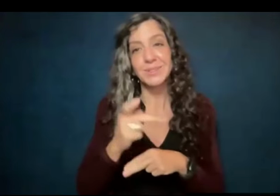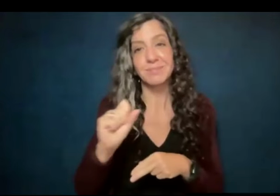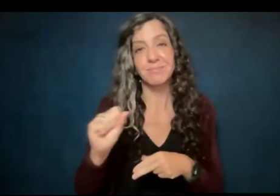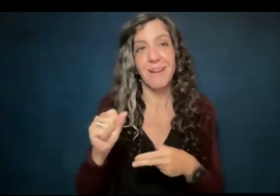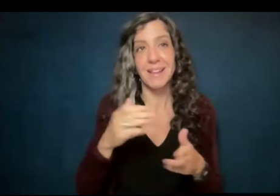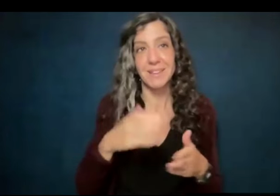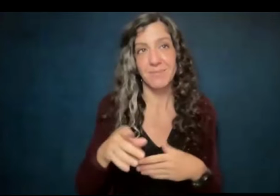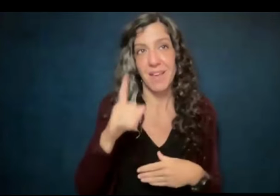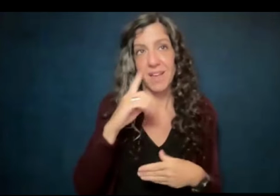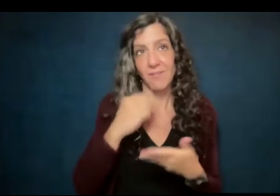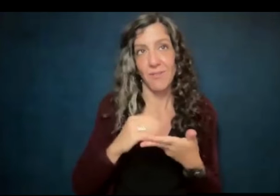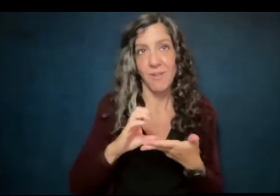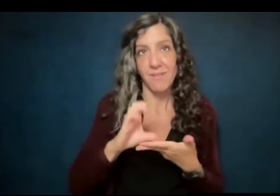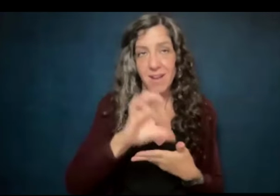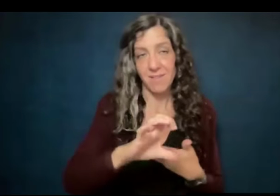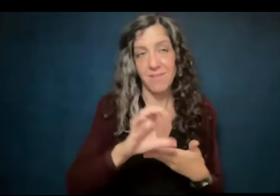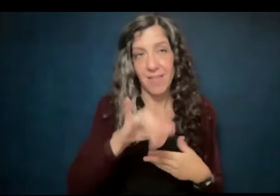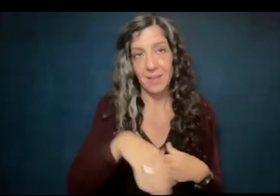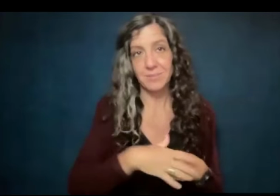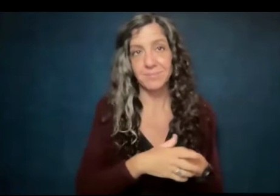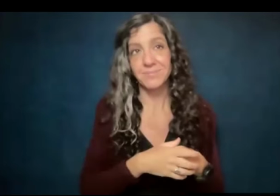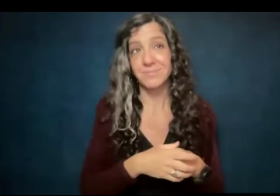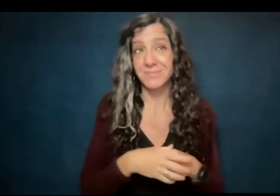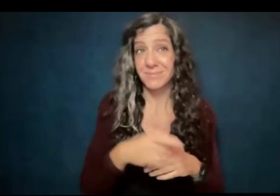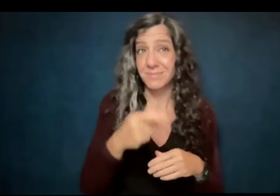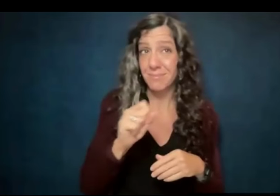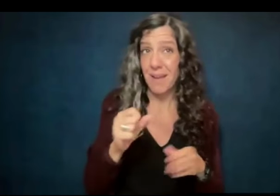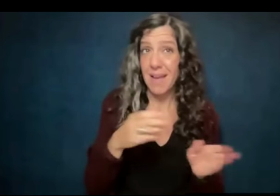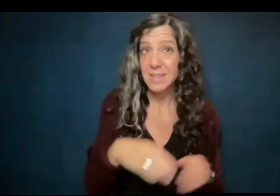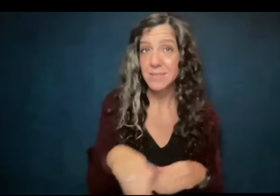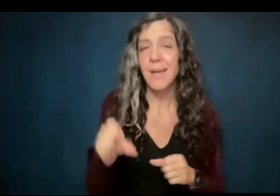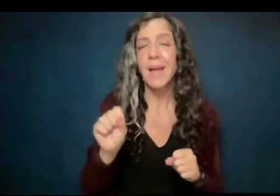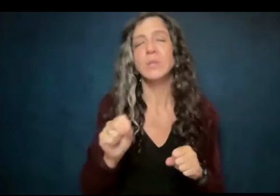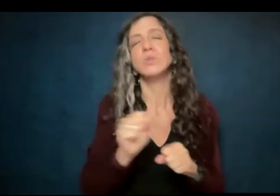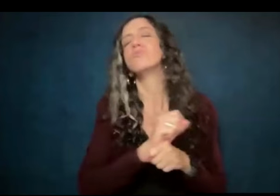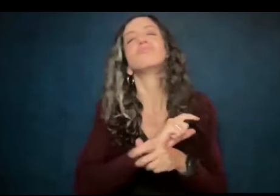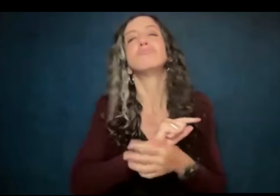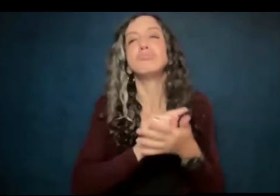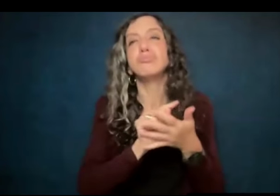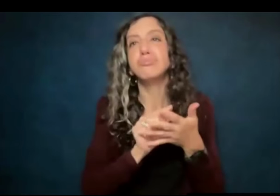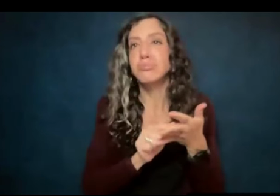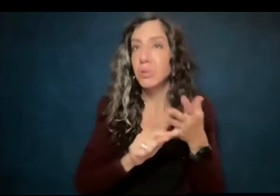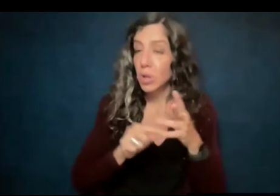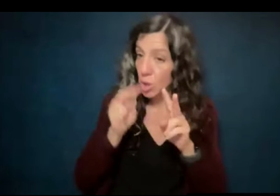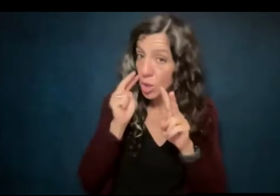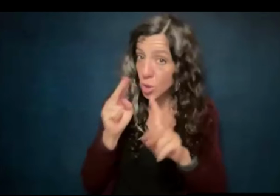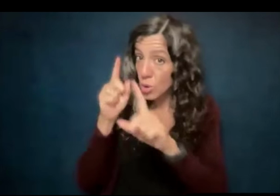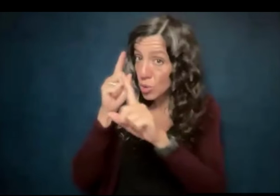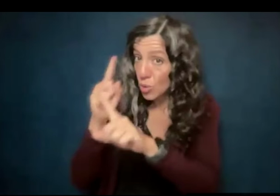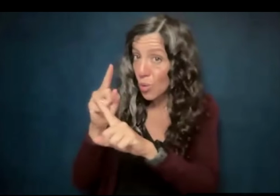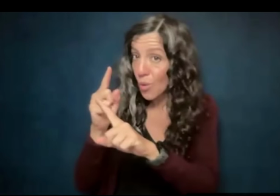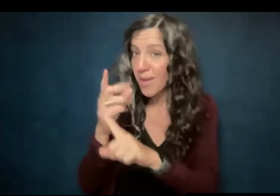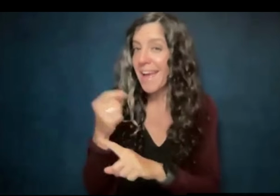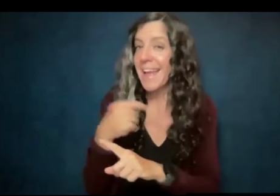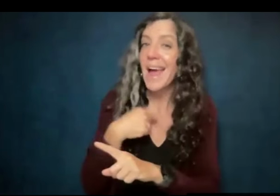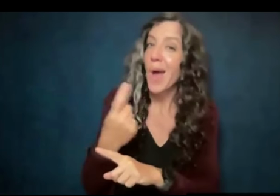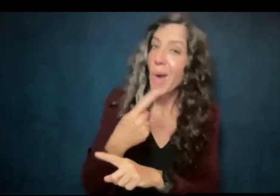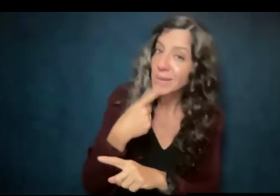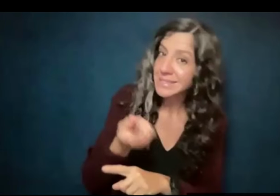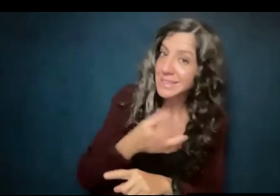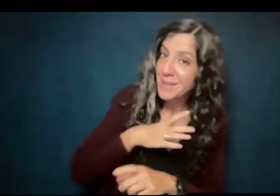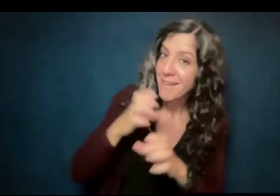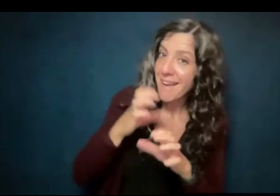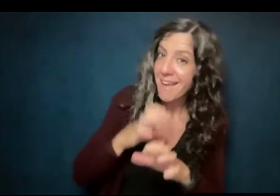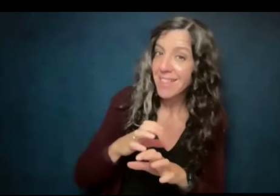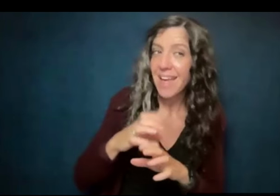for a PASS plan, the options are almost limitless. You have to take a look at what that goal is. And I always used to say to my clients,